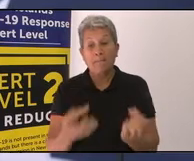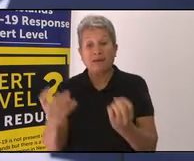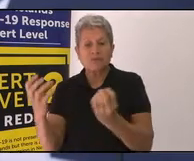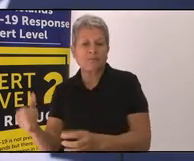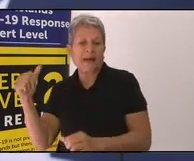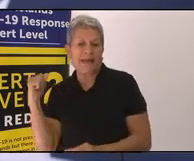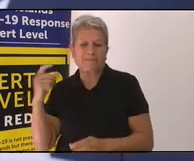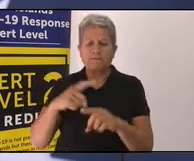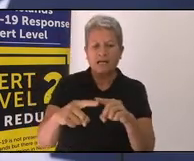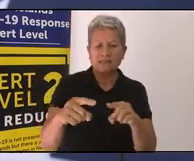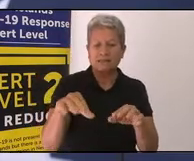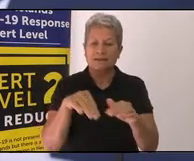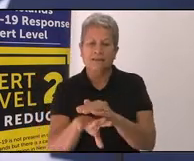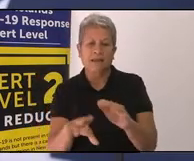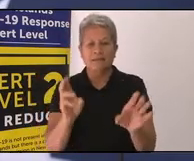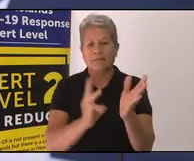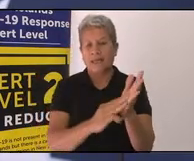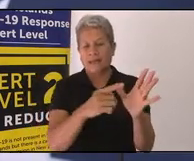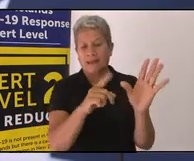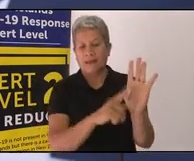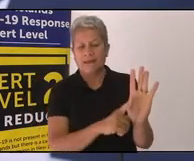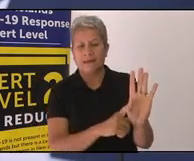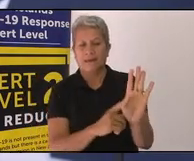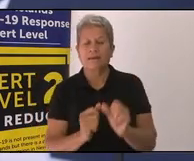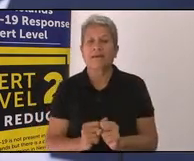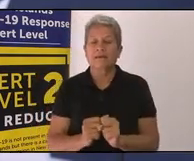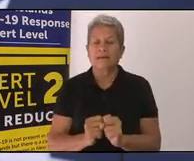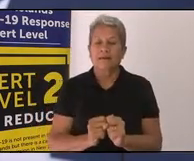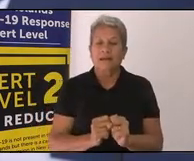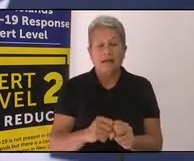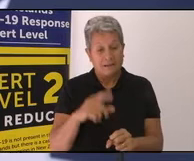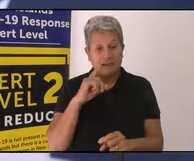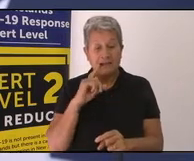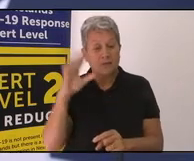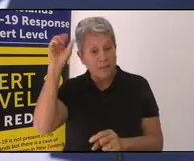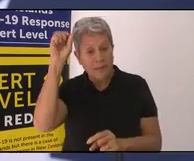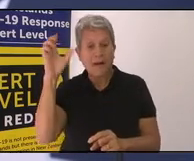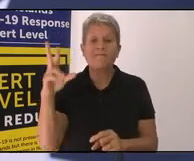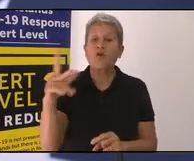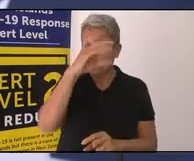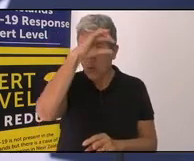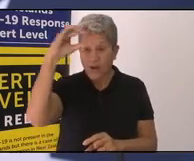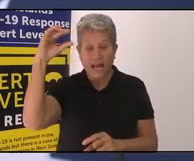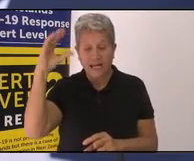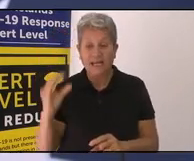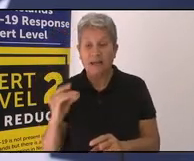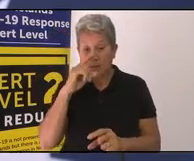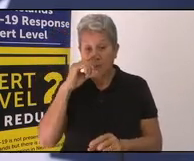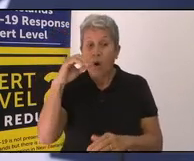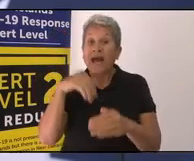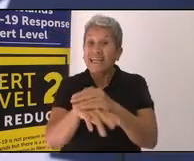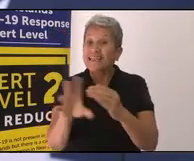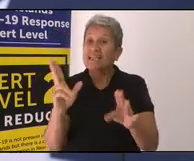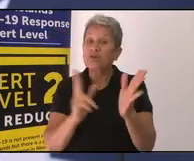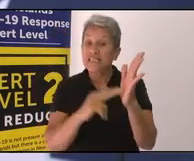are confident that this will happen again. Also a reminder for Cook Island residents that travel to New Zealand at this